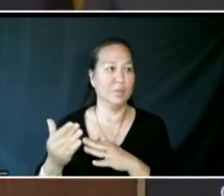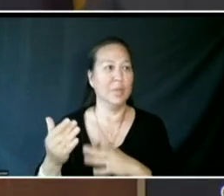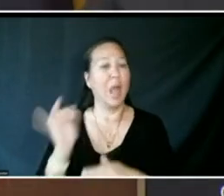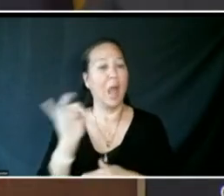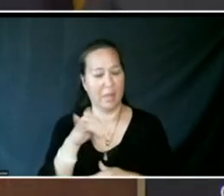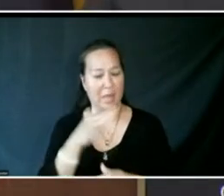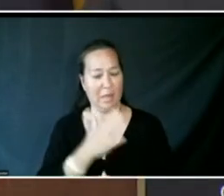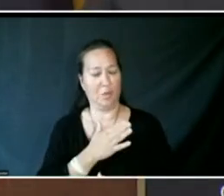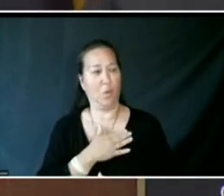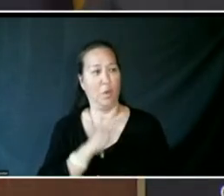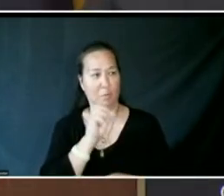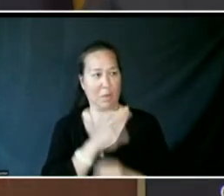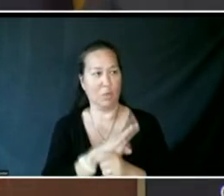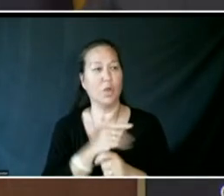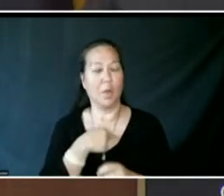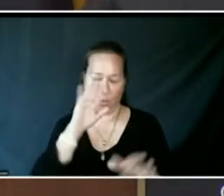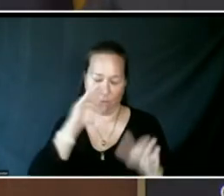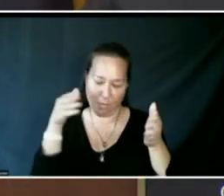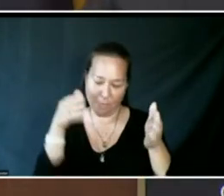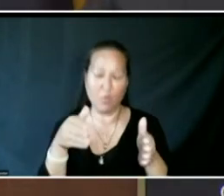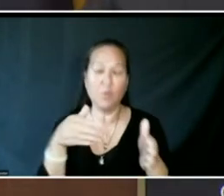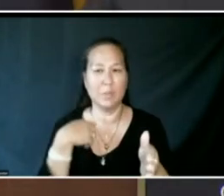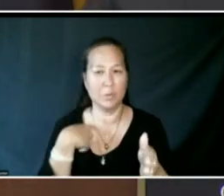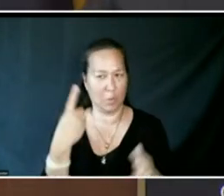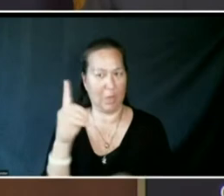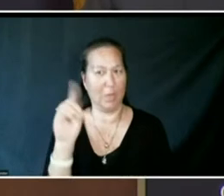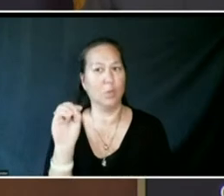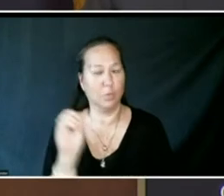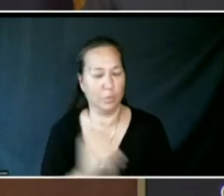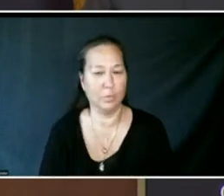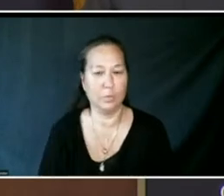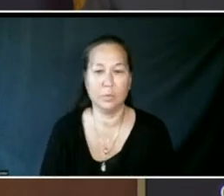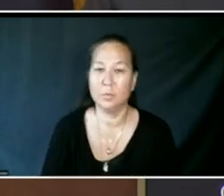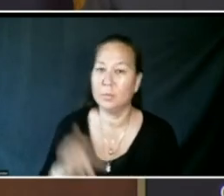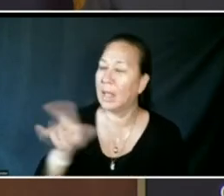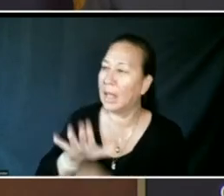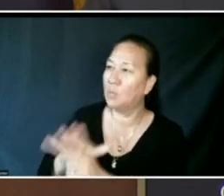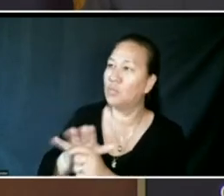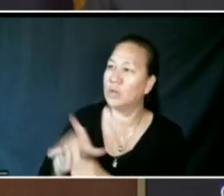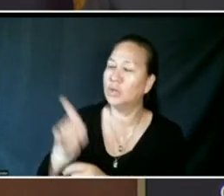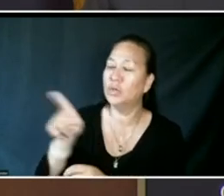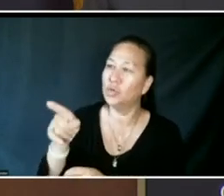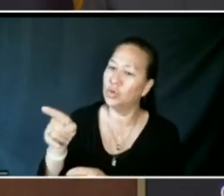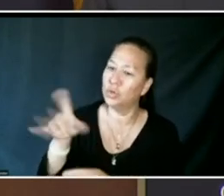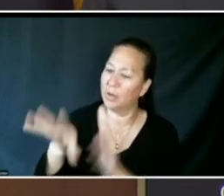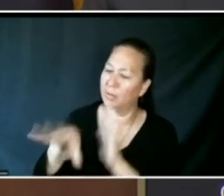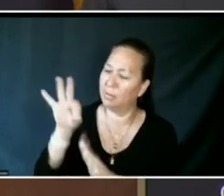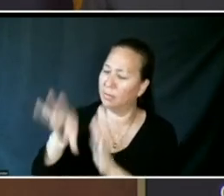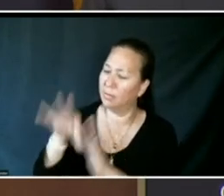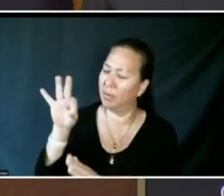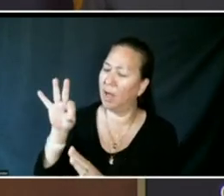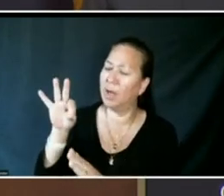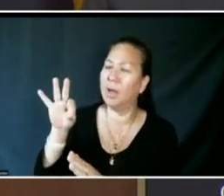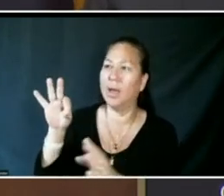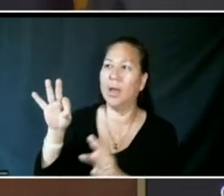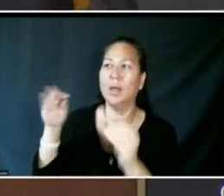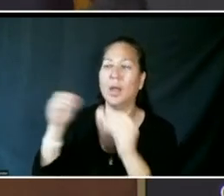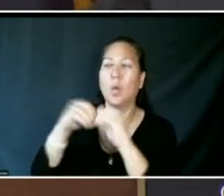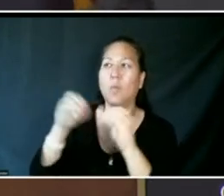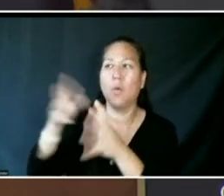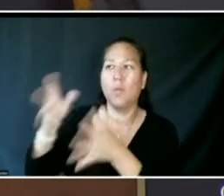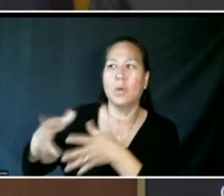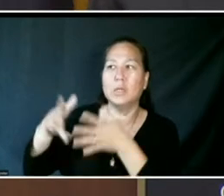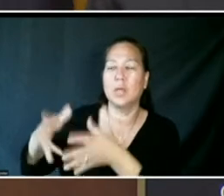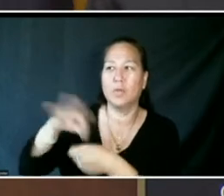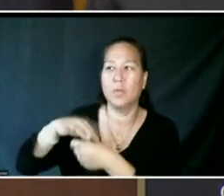During the remainder of the call, the former president continued to press you to find the remaining votes that would ensure his victory in Georgia. Let's listen to a little